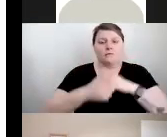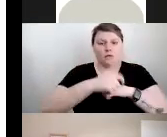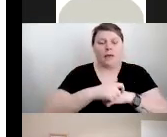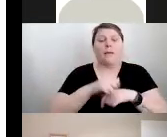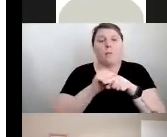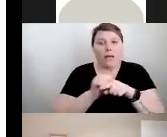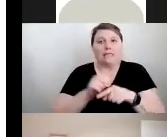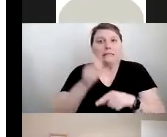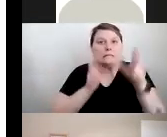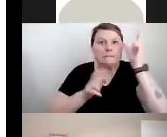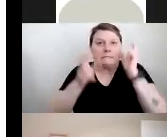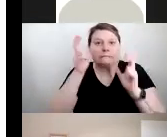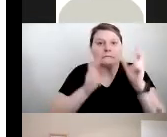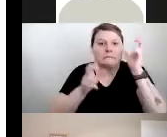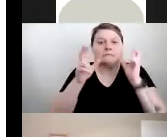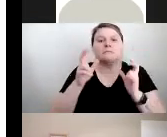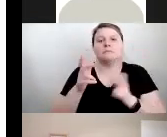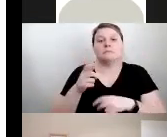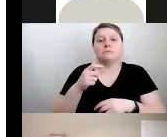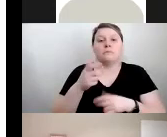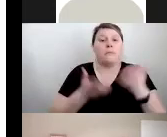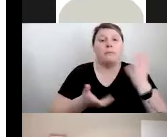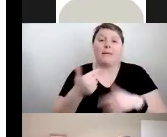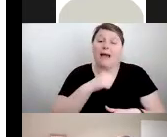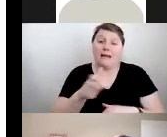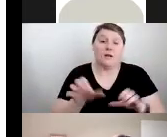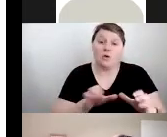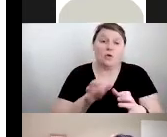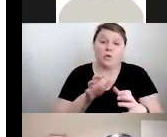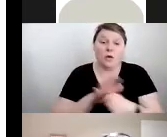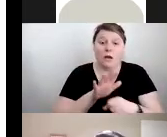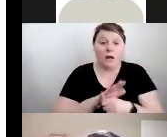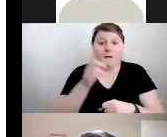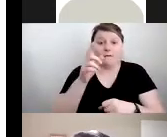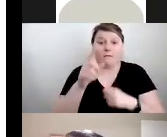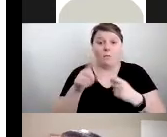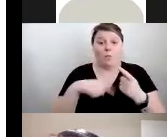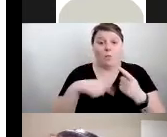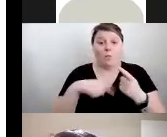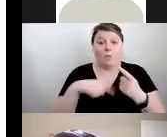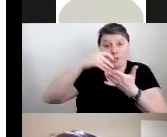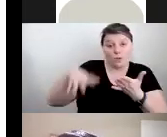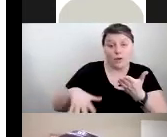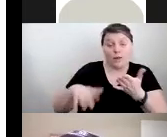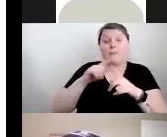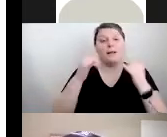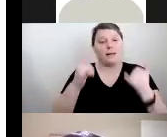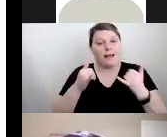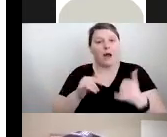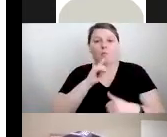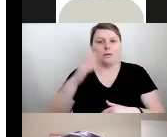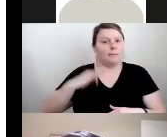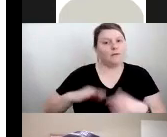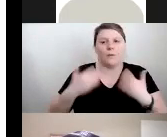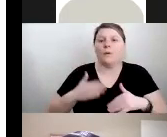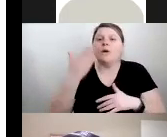listen, listen. Maybe it's something I didn't do enough of when I was in your shoes, but it certainly has paid off because you don't know who will